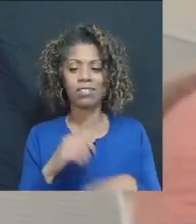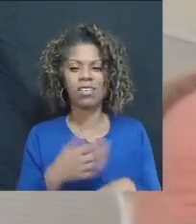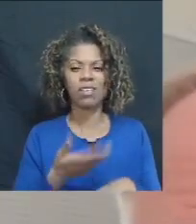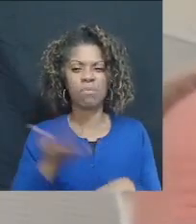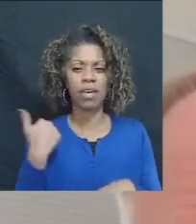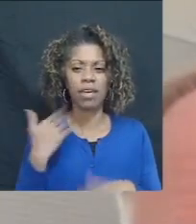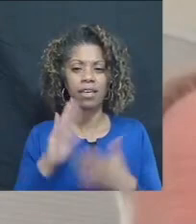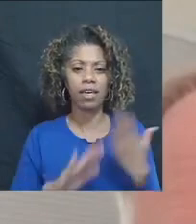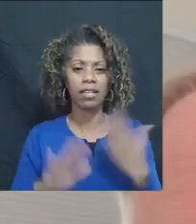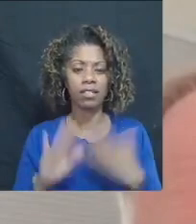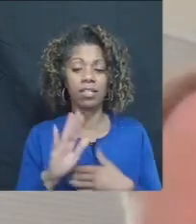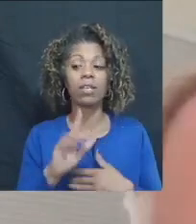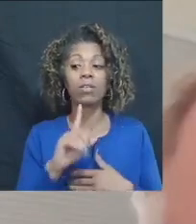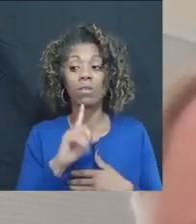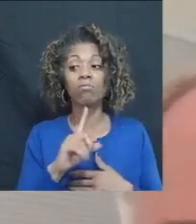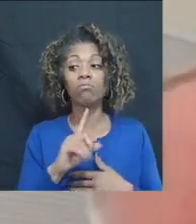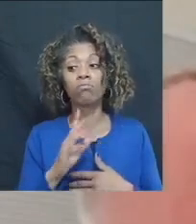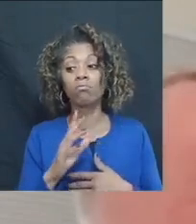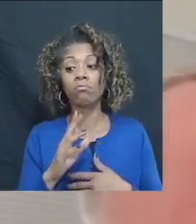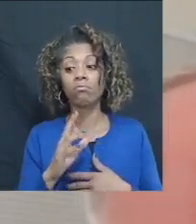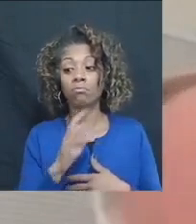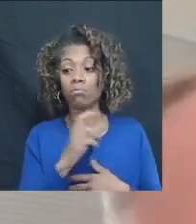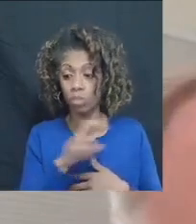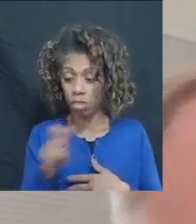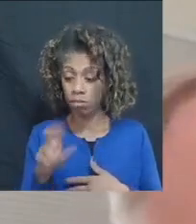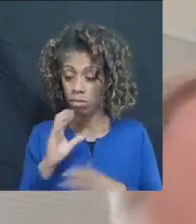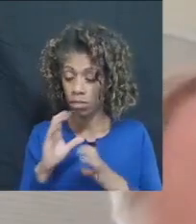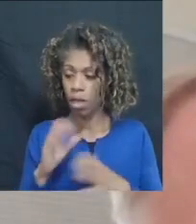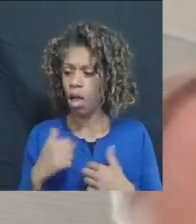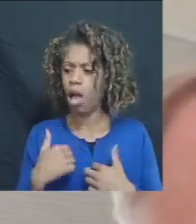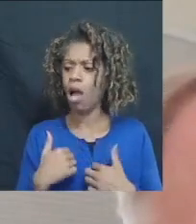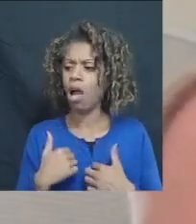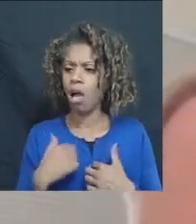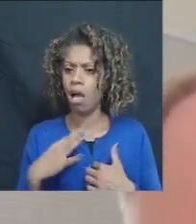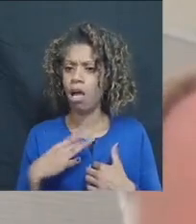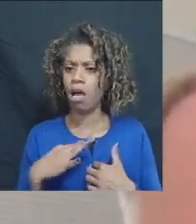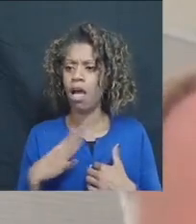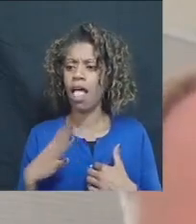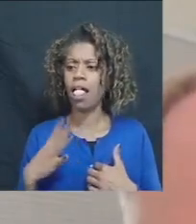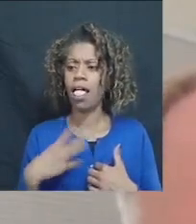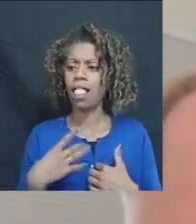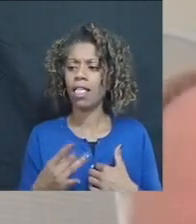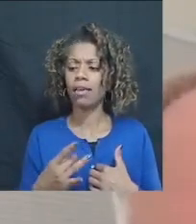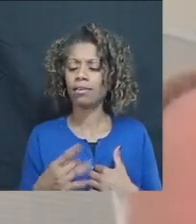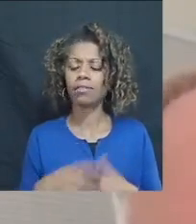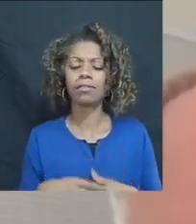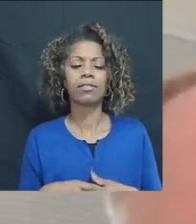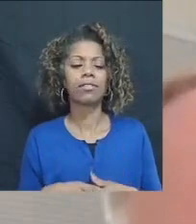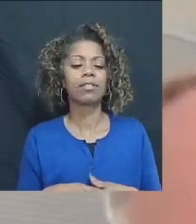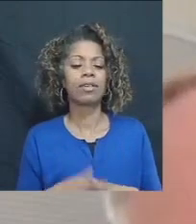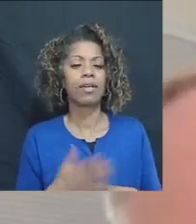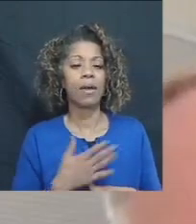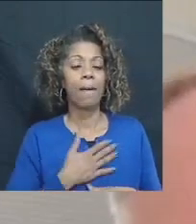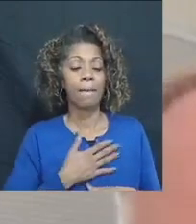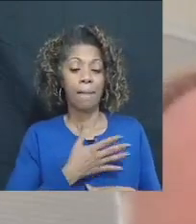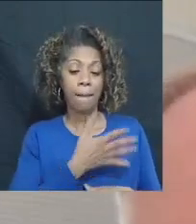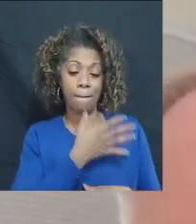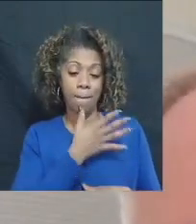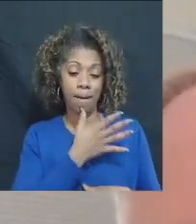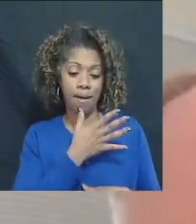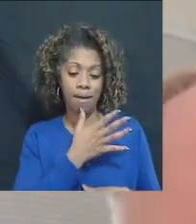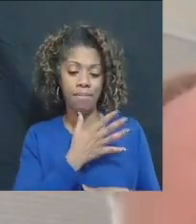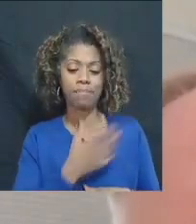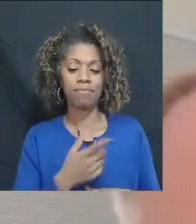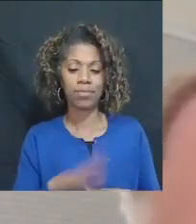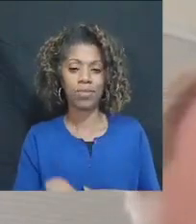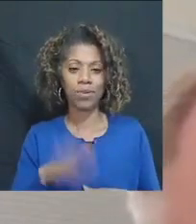really loved that. And I grew up in a family with a mother who was a liberal Democrat and a dad who was a conservative Republican. So it was a